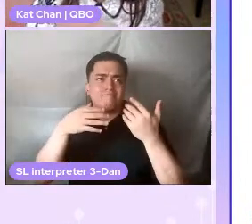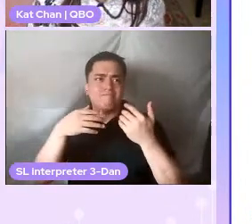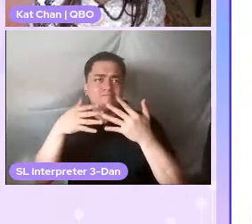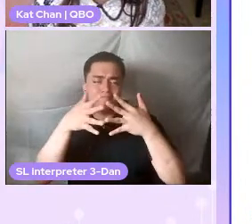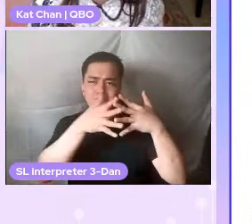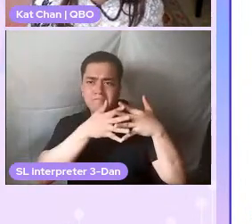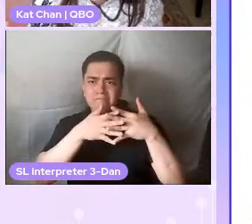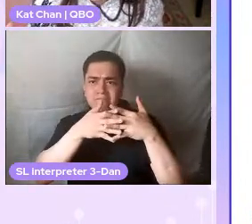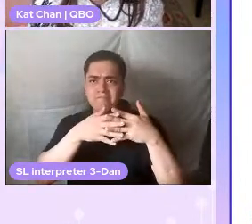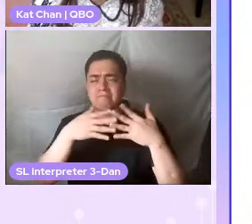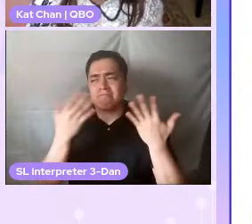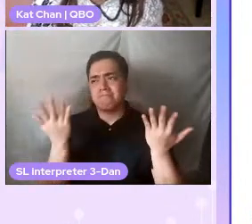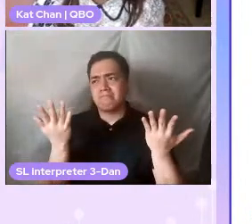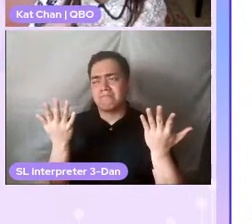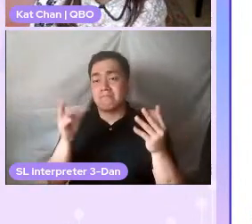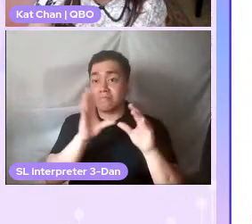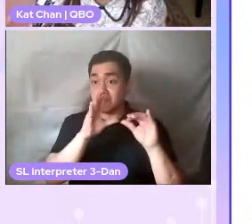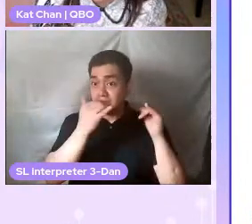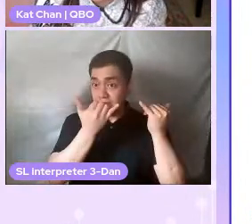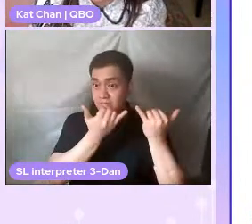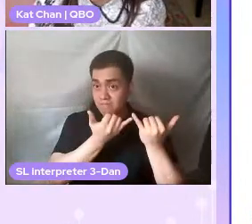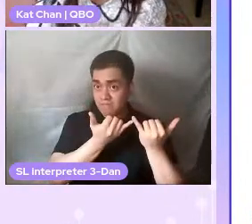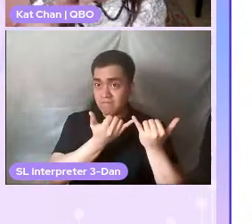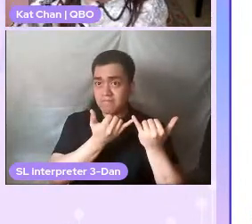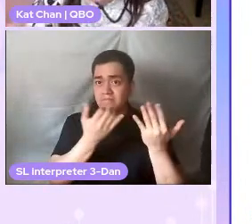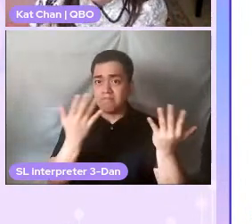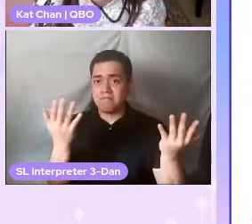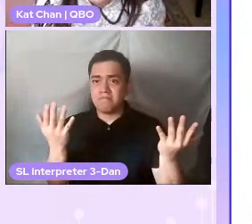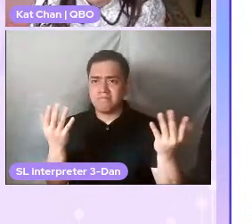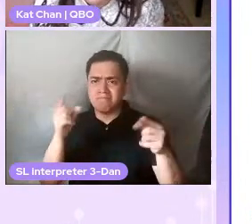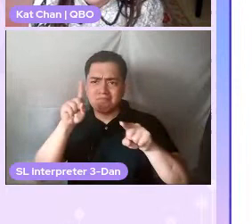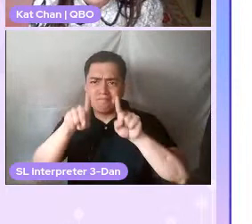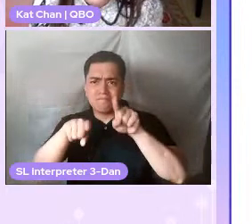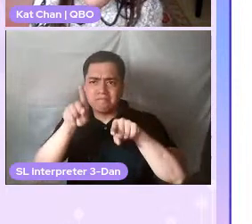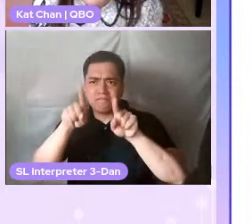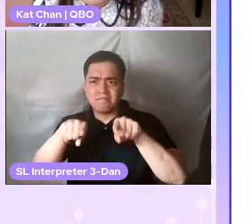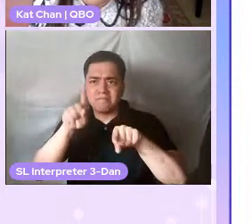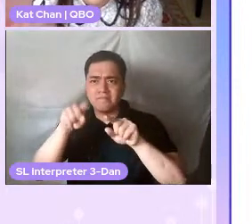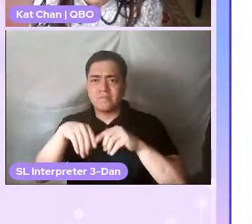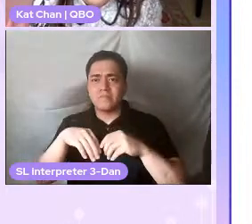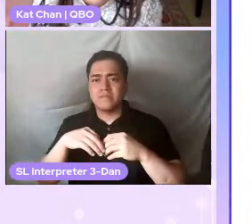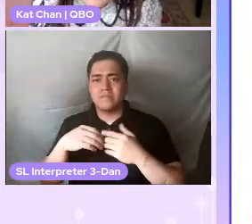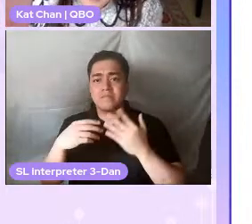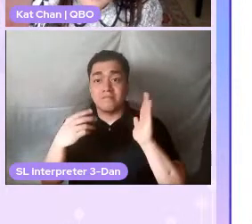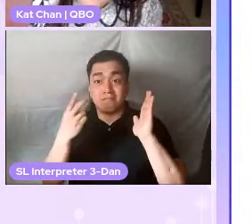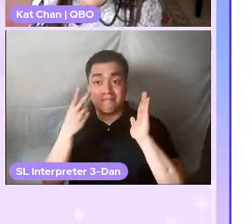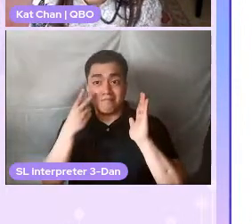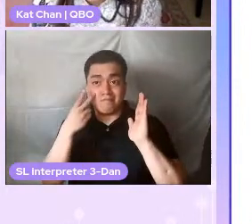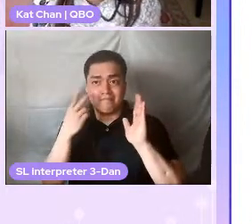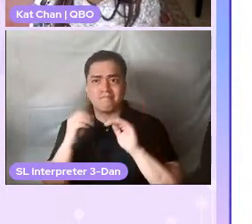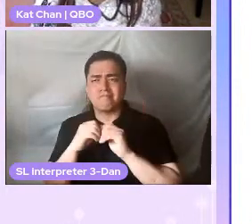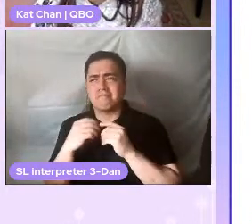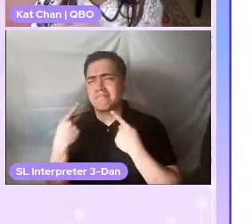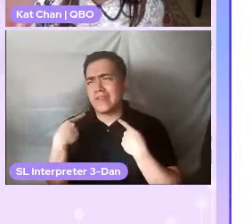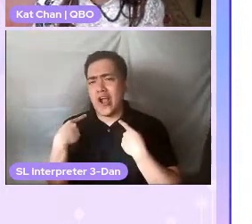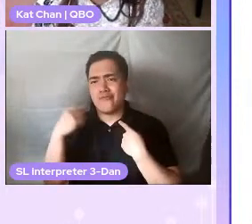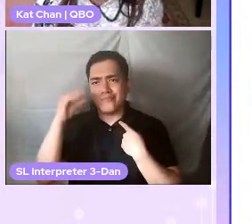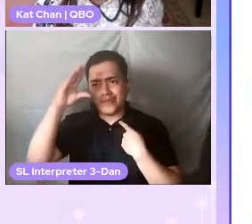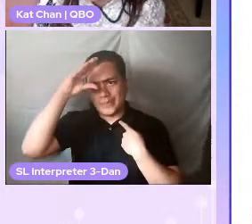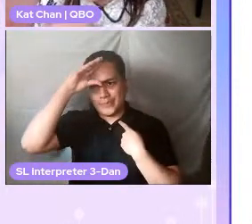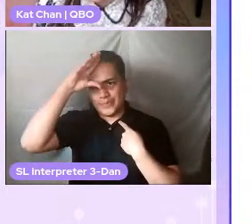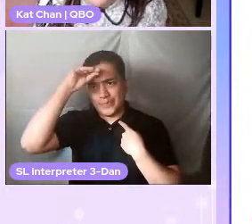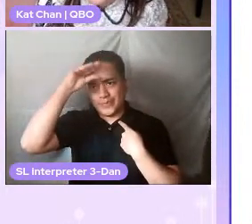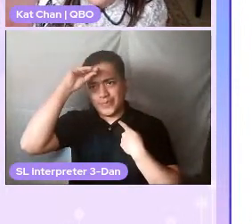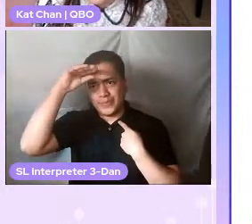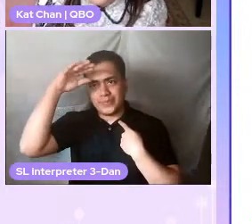A lot of these companies, right, like there's lack of diversity. Obviously, all of these ones on screen, diba? Like they're all guys. But there's also lack of